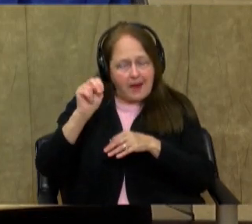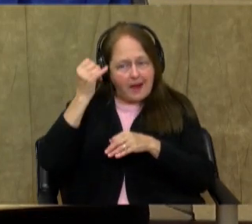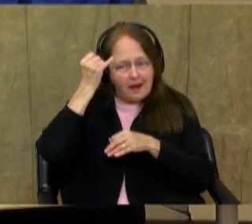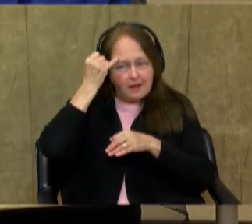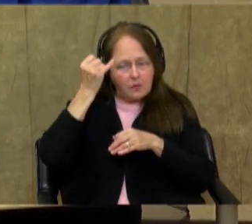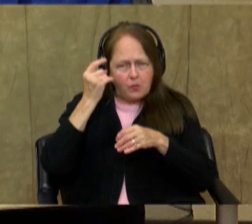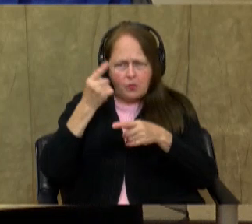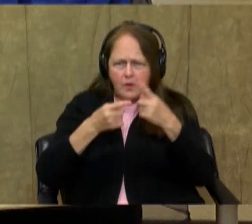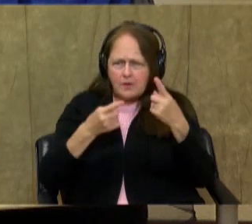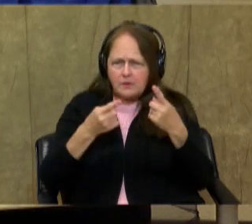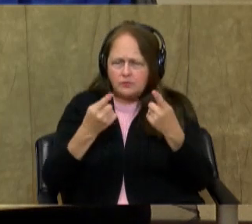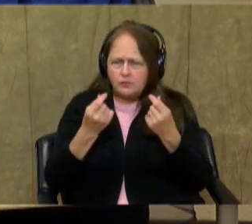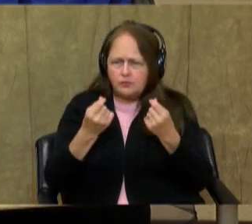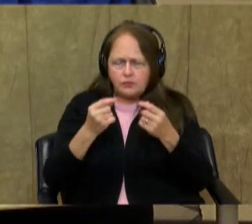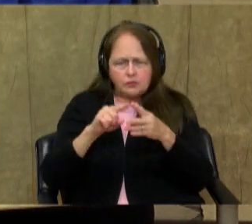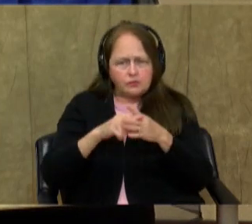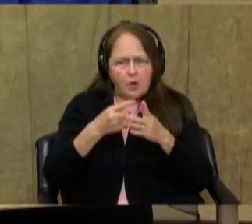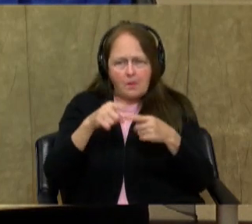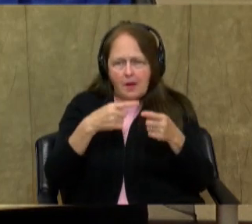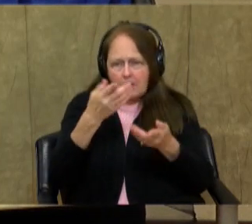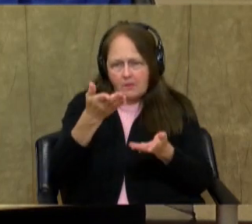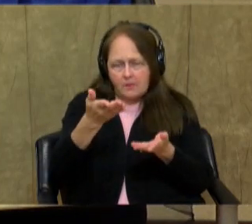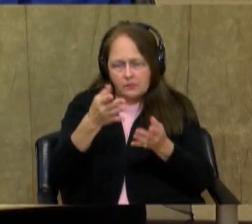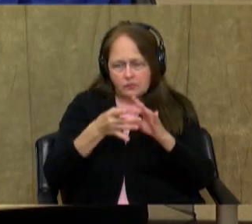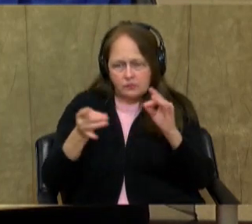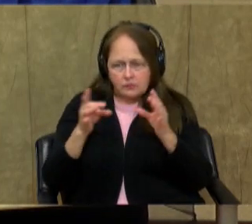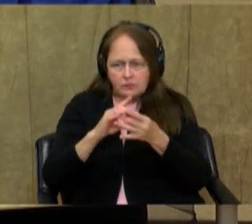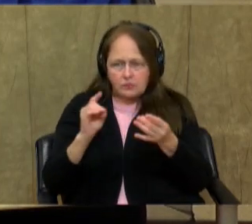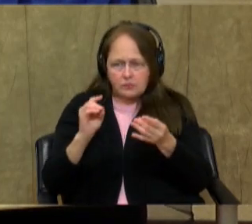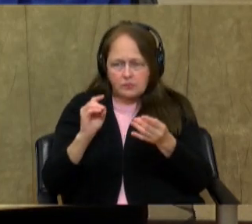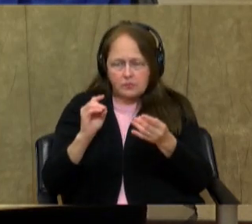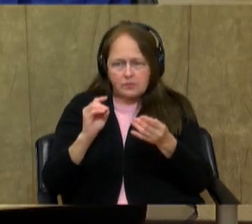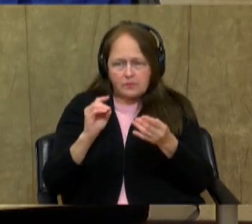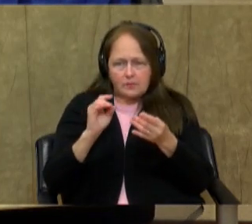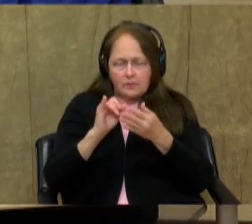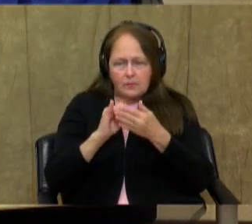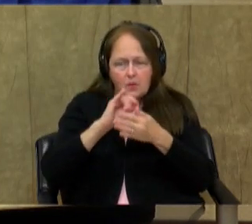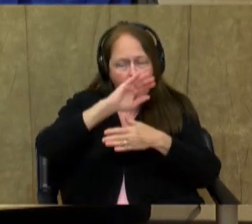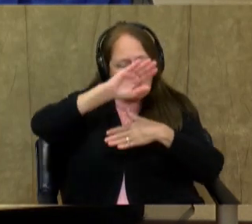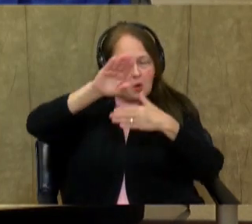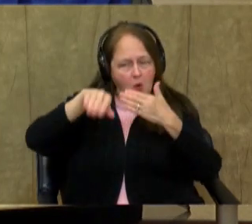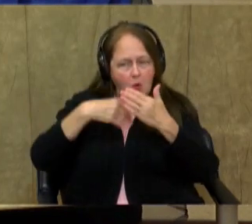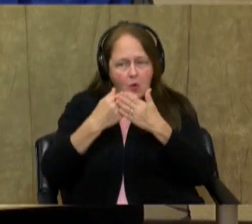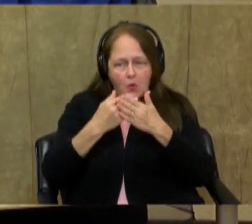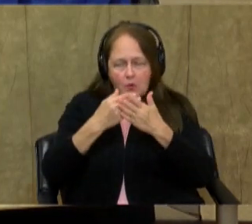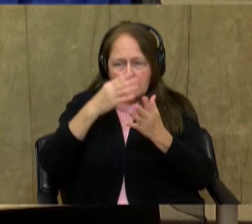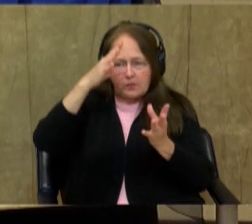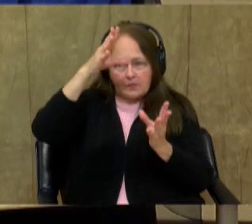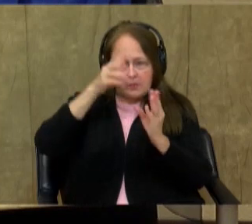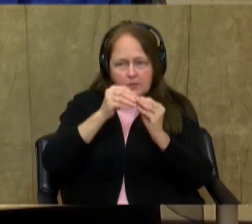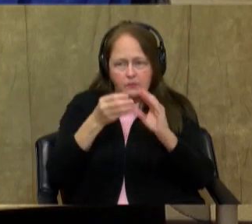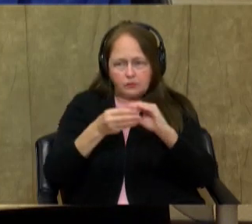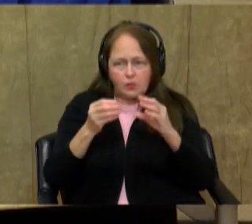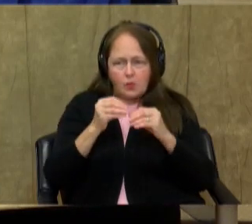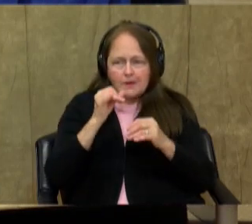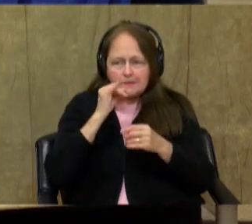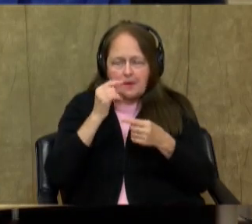is this text about from beginning to the middle to the end? In other words, what is the whole thing about?